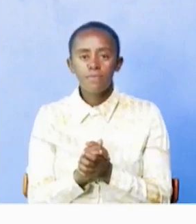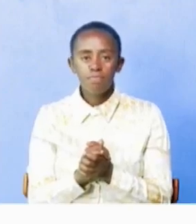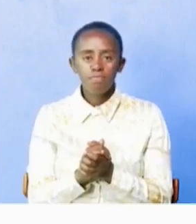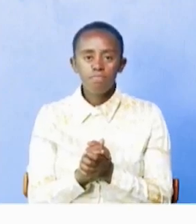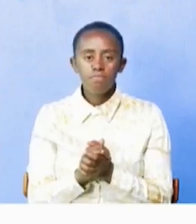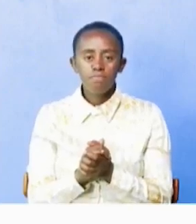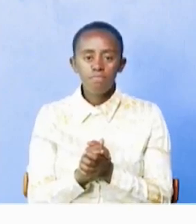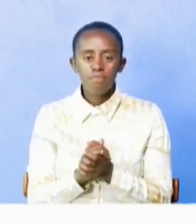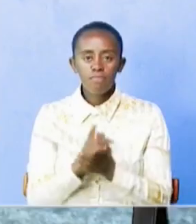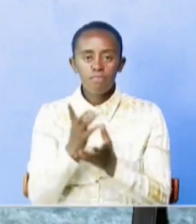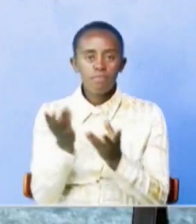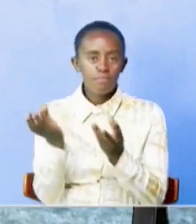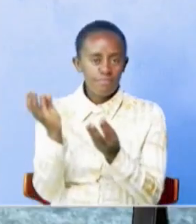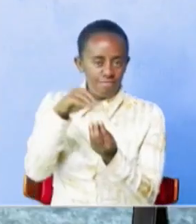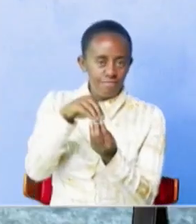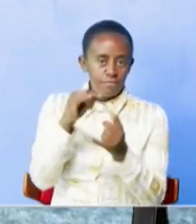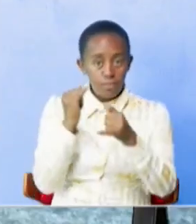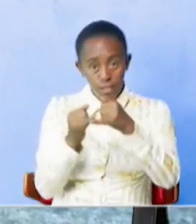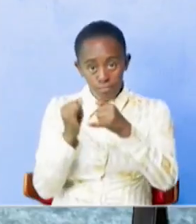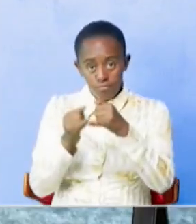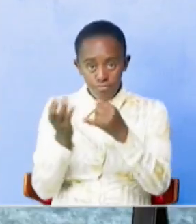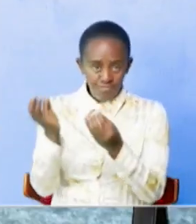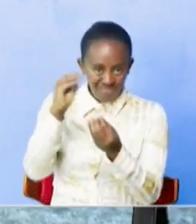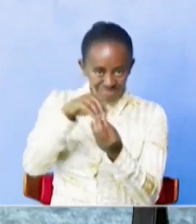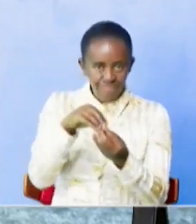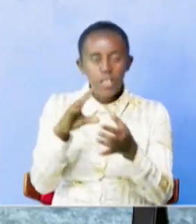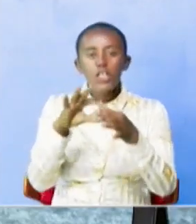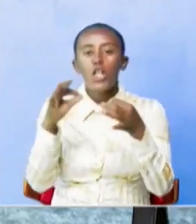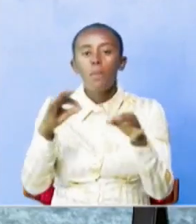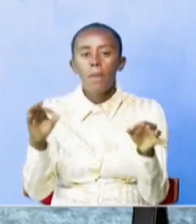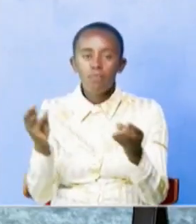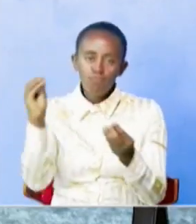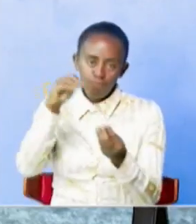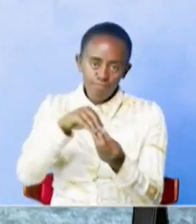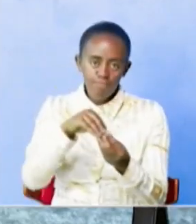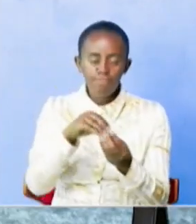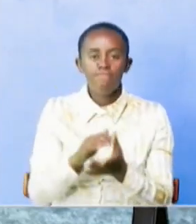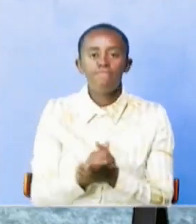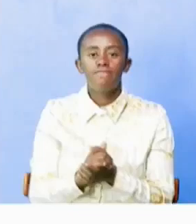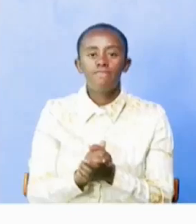that are added at the end of a statement.